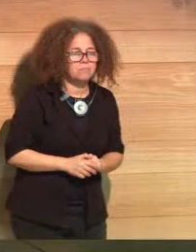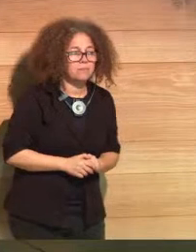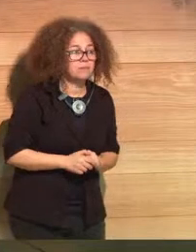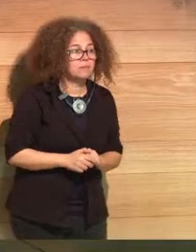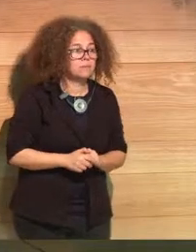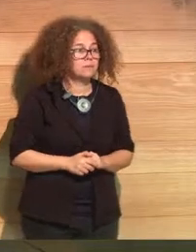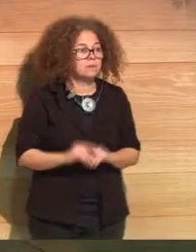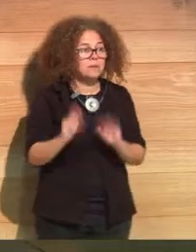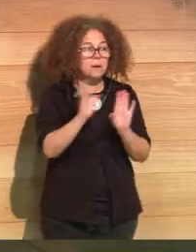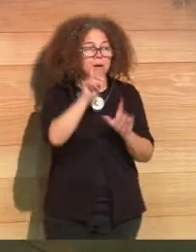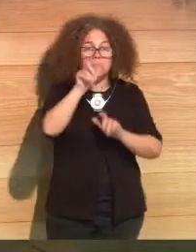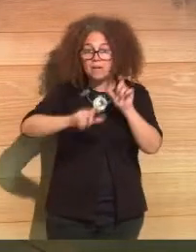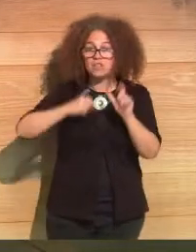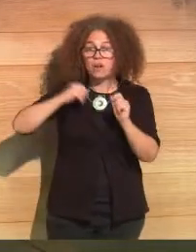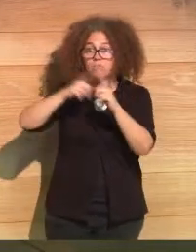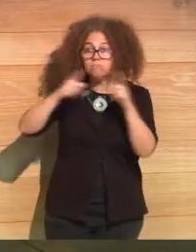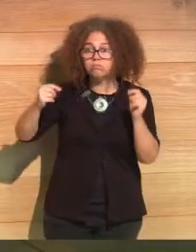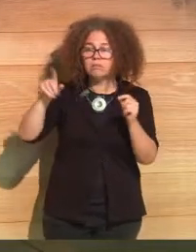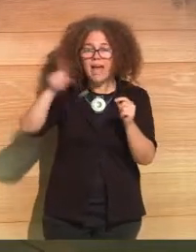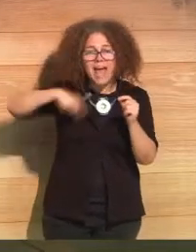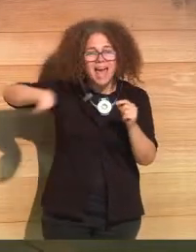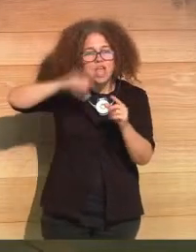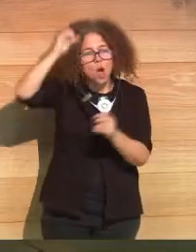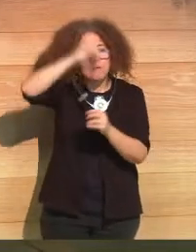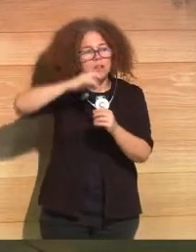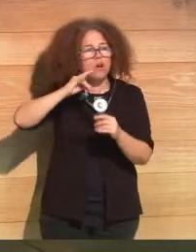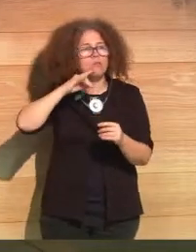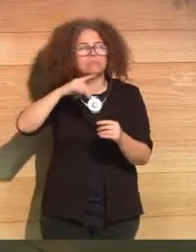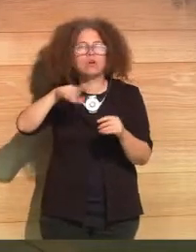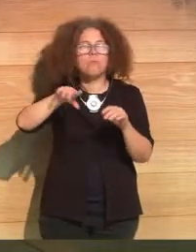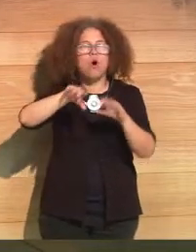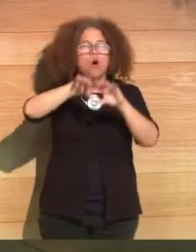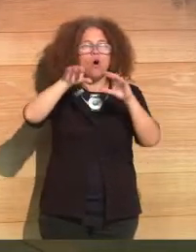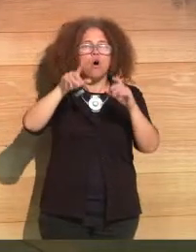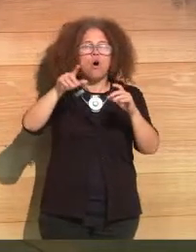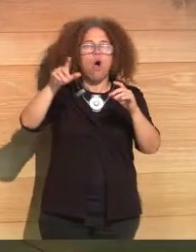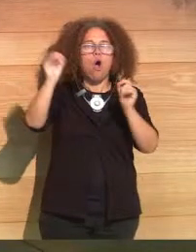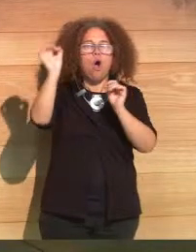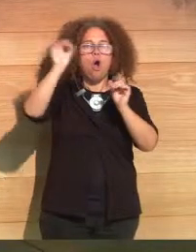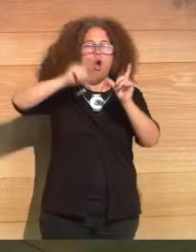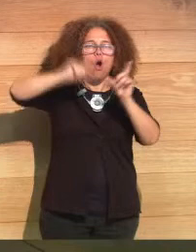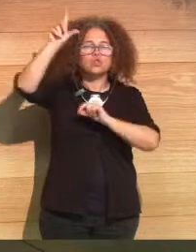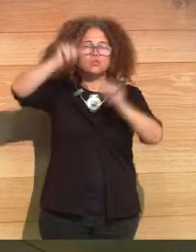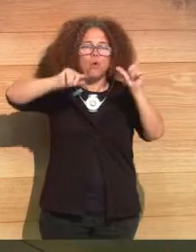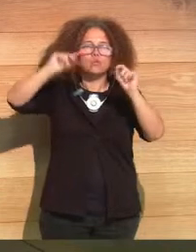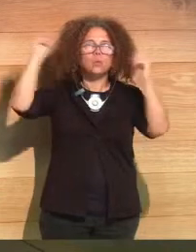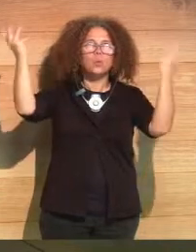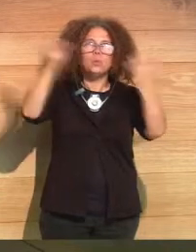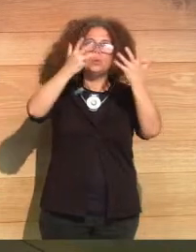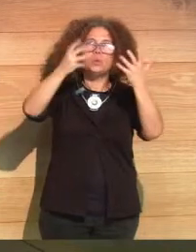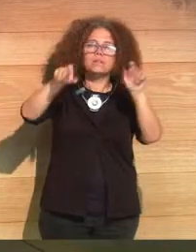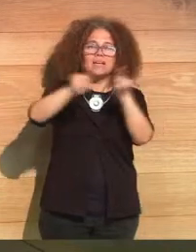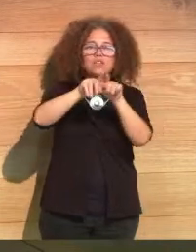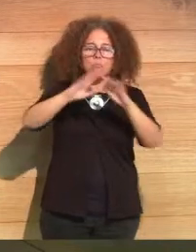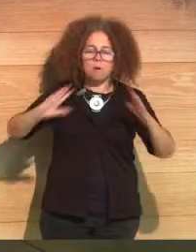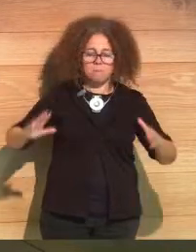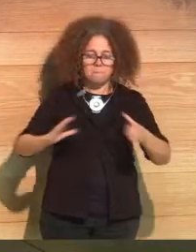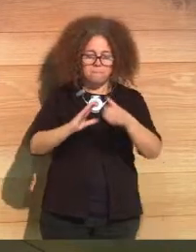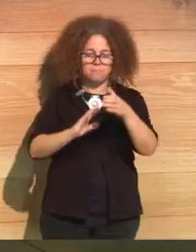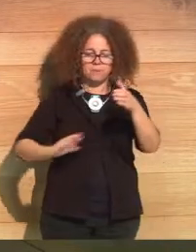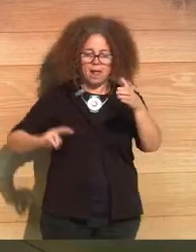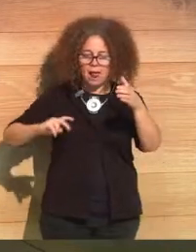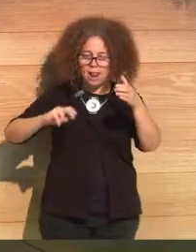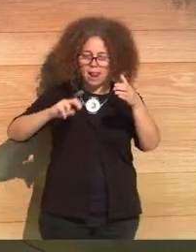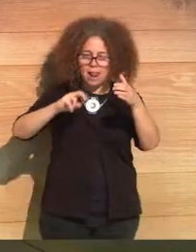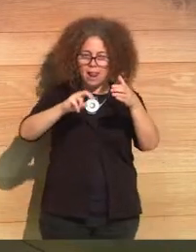cosmos, because she uses the Mount Fuji as an elevator to go back to the moon. So I think it's a really interesting way to look at high mountains